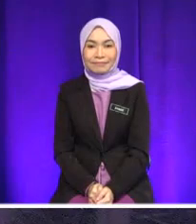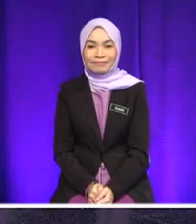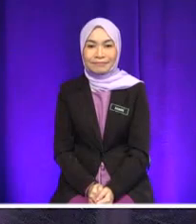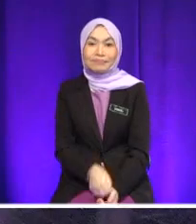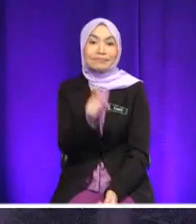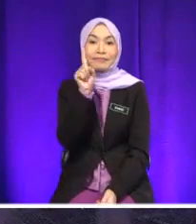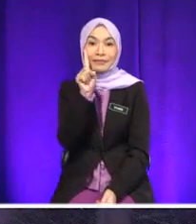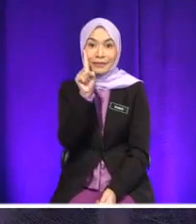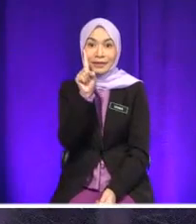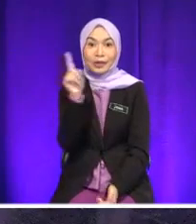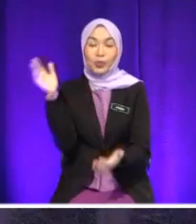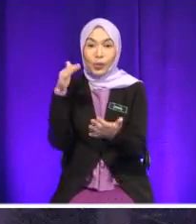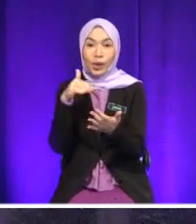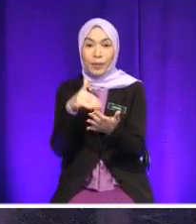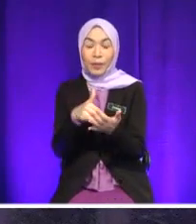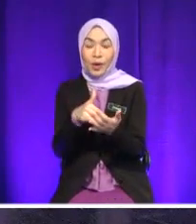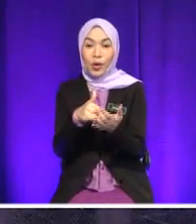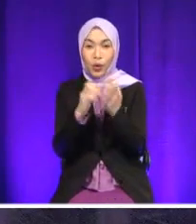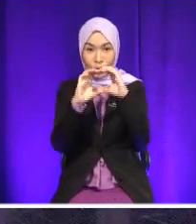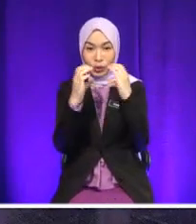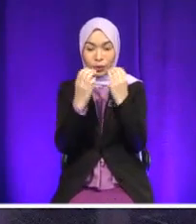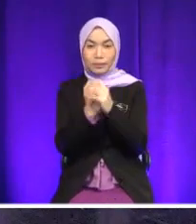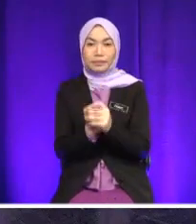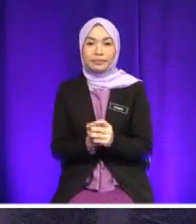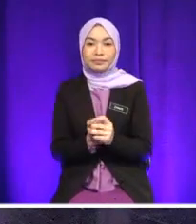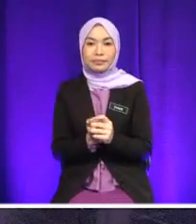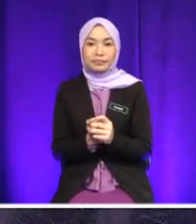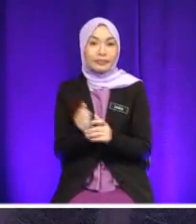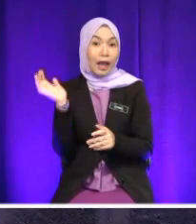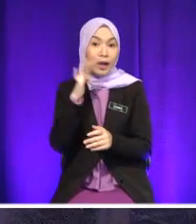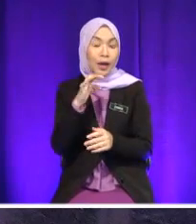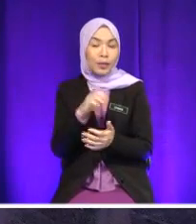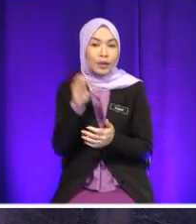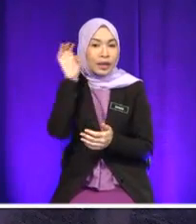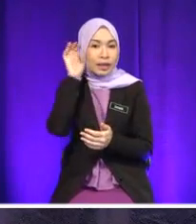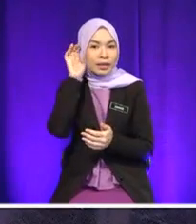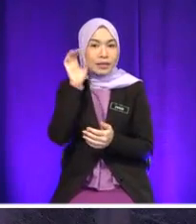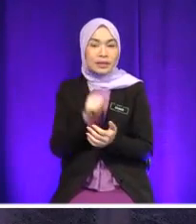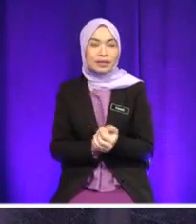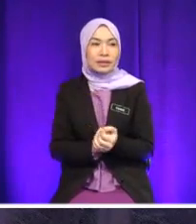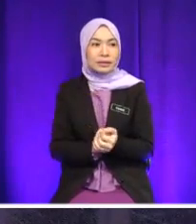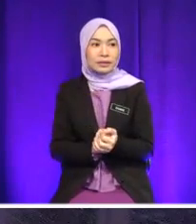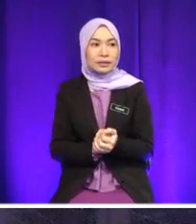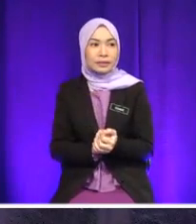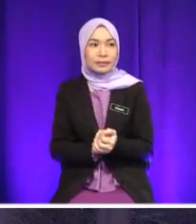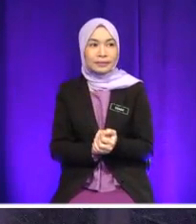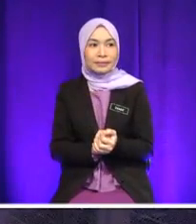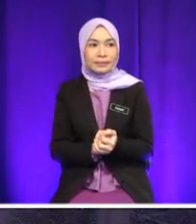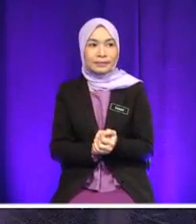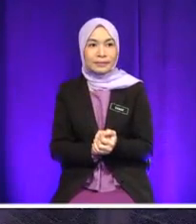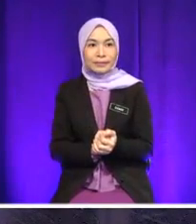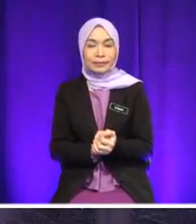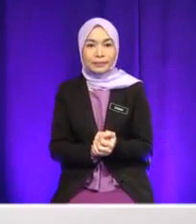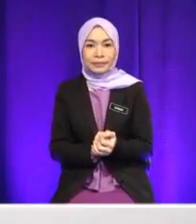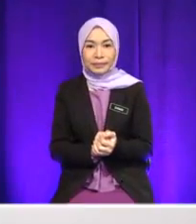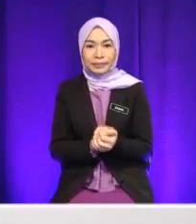more group, right? Yes, correct. Yeah. Okay, so let's listen to another group. Okay, who would like to start first here? Okay, Fu Liang,